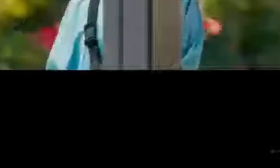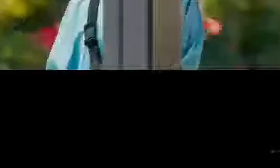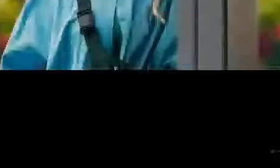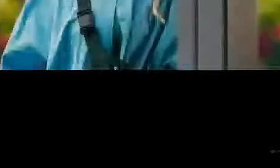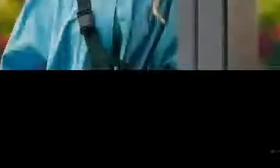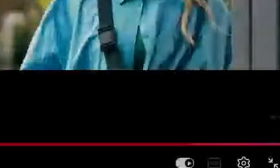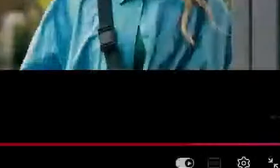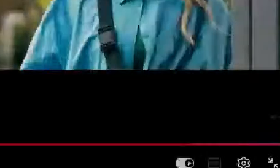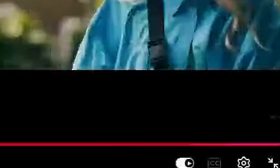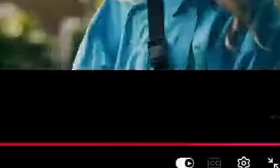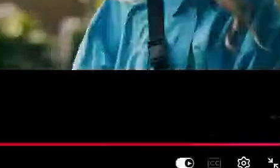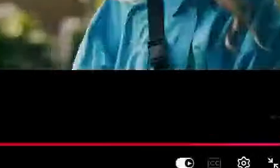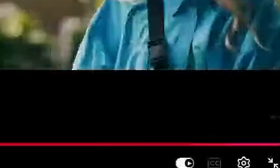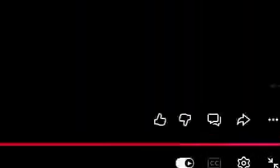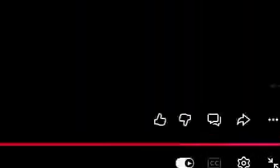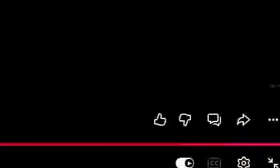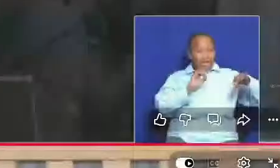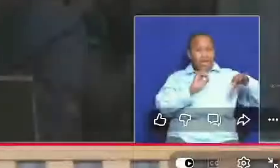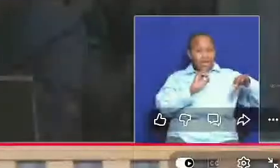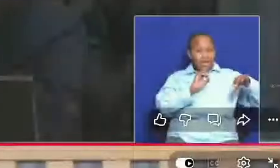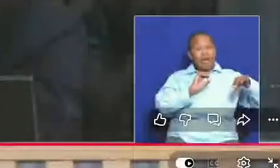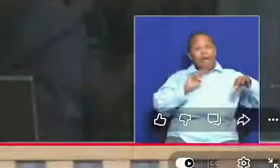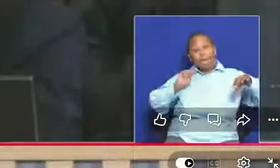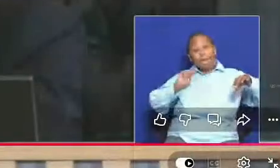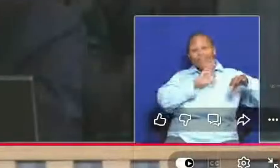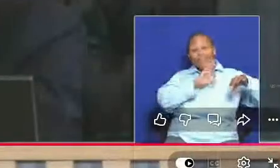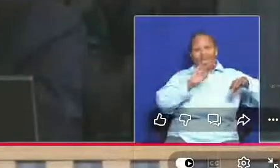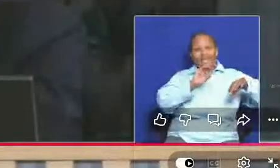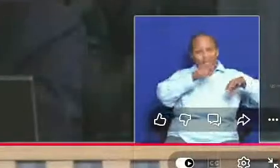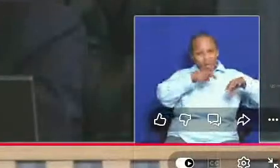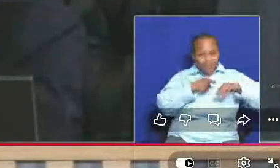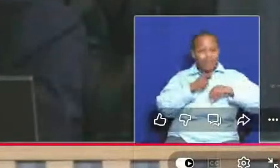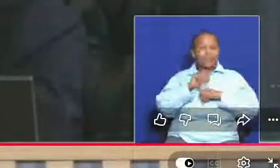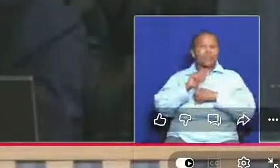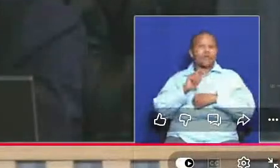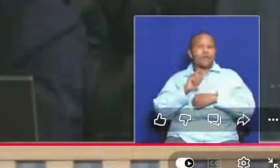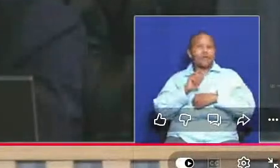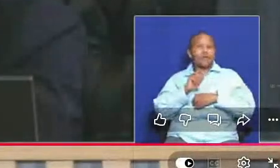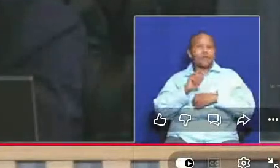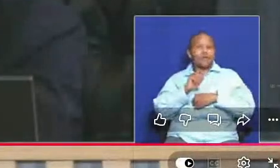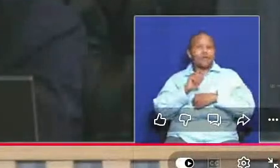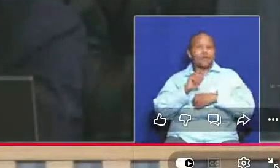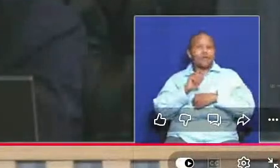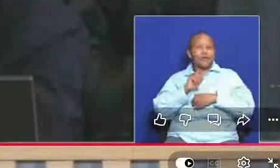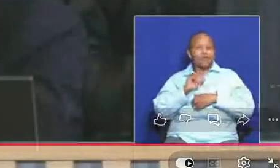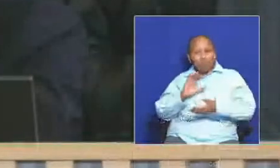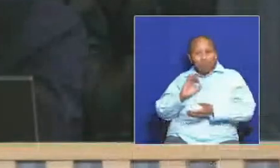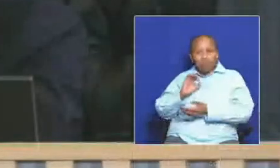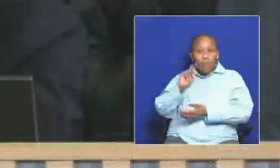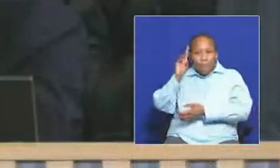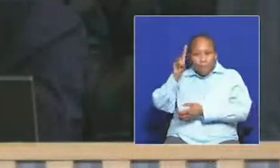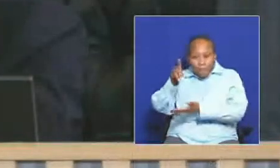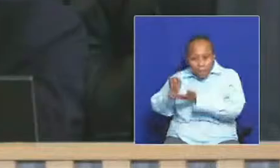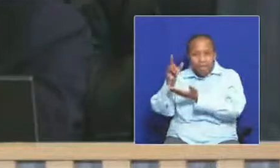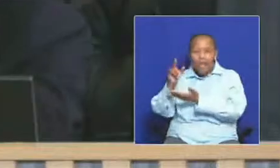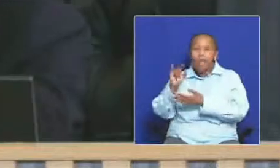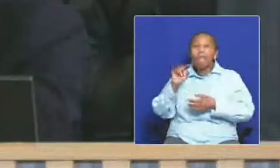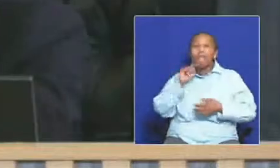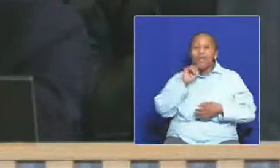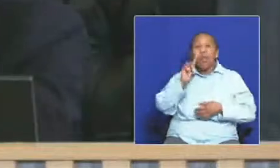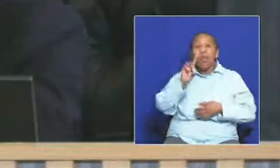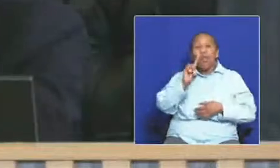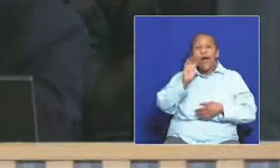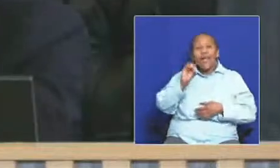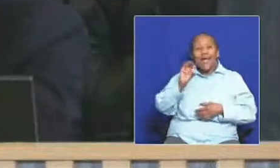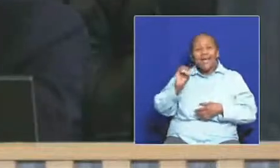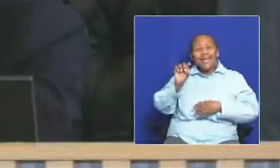bill. But Courtney is... Yes. How does that get dealt with? It comes